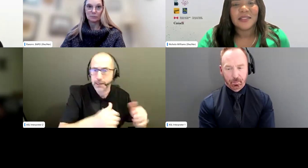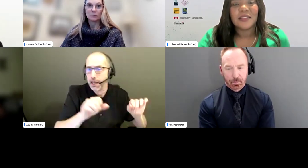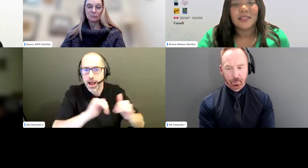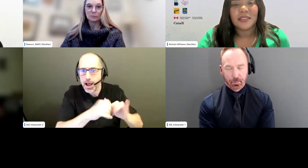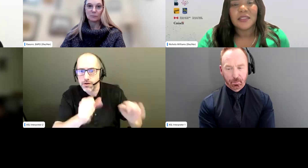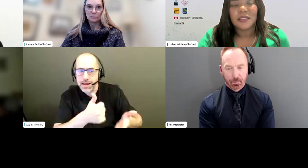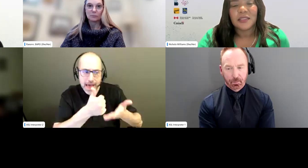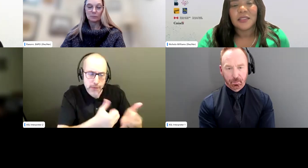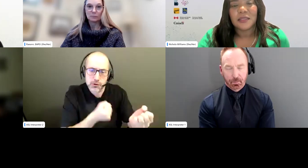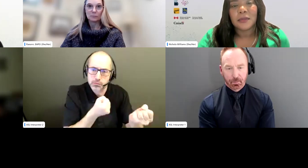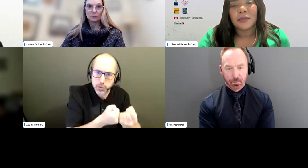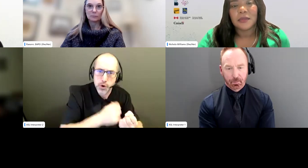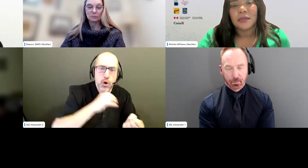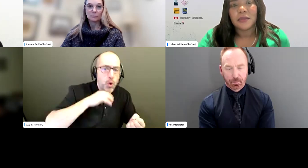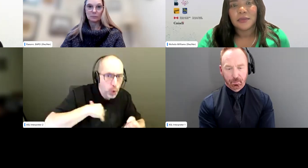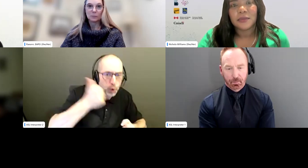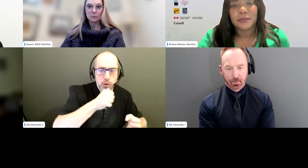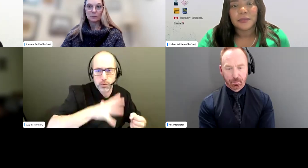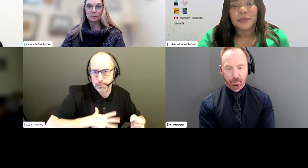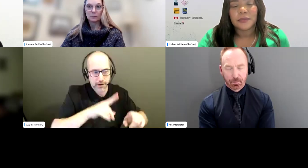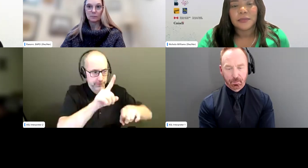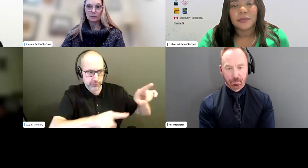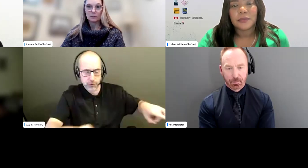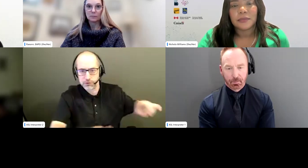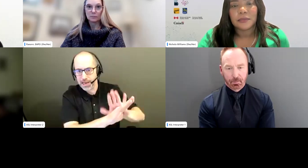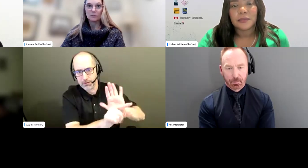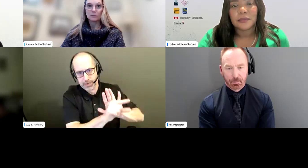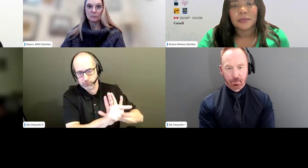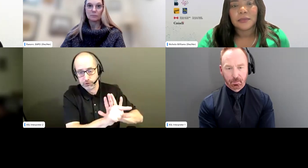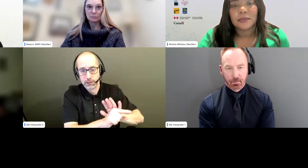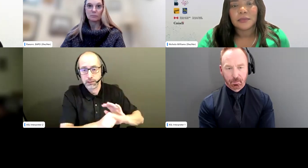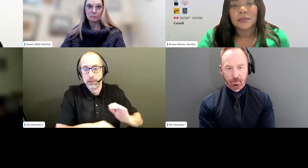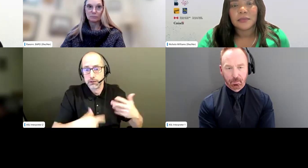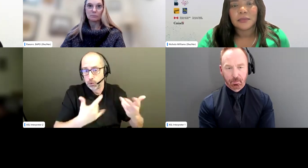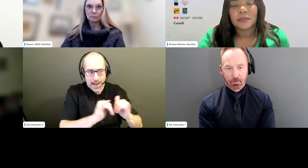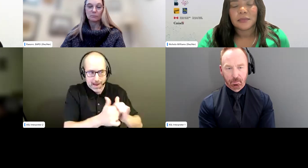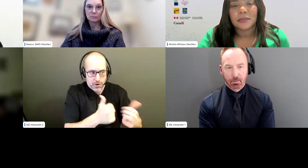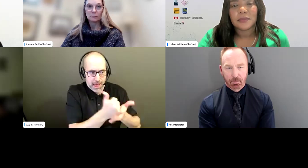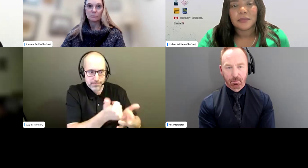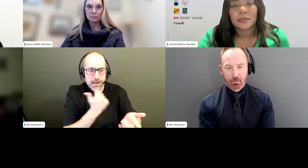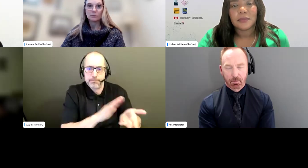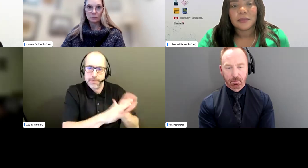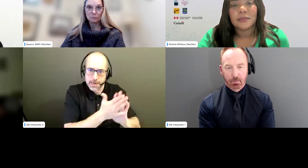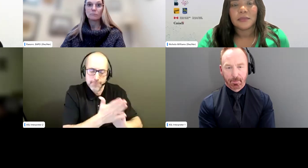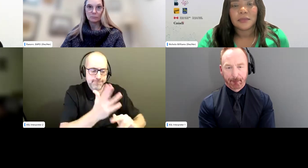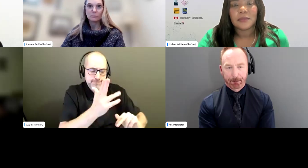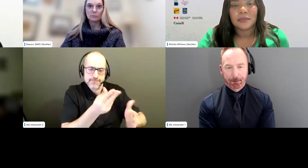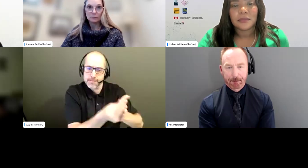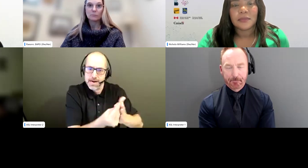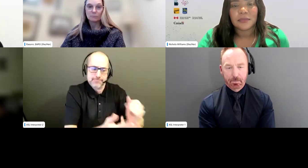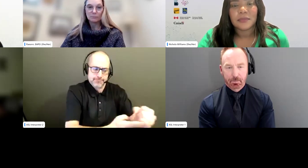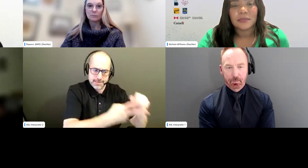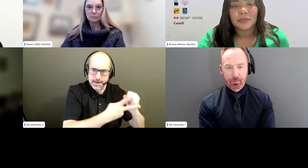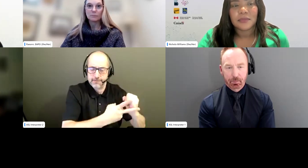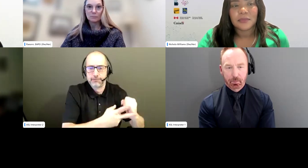backgrounds, especially from underrepresented groups, build economic prosperity and security? So I find it's a nice pendant. If you're interested in